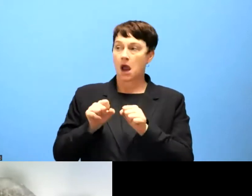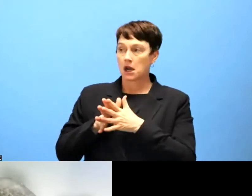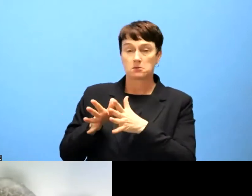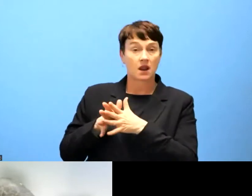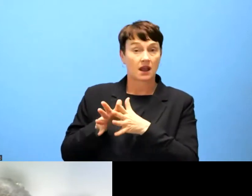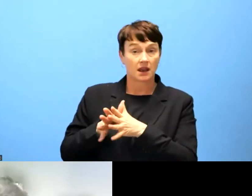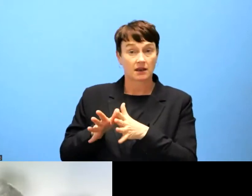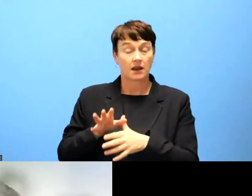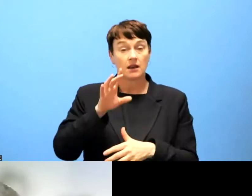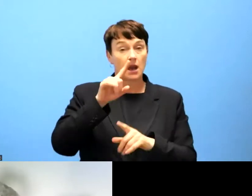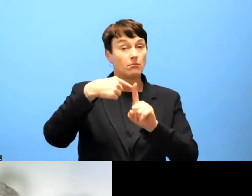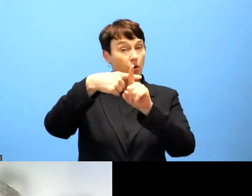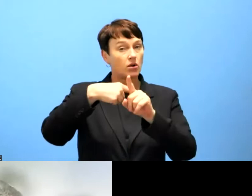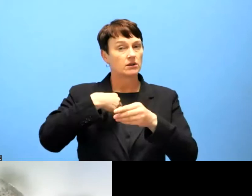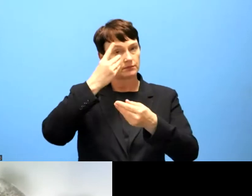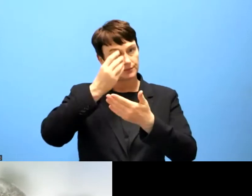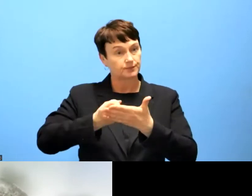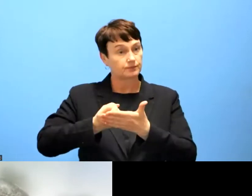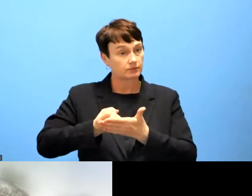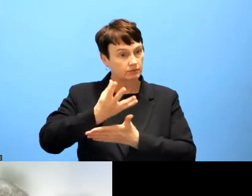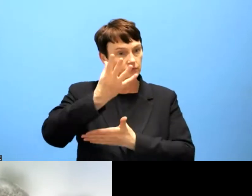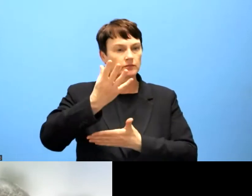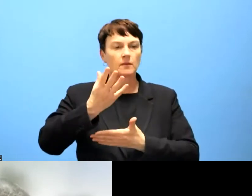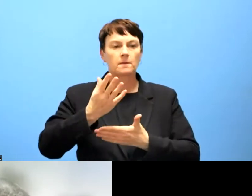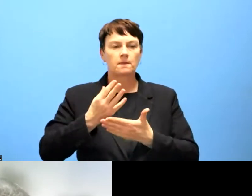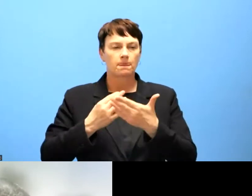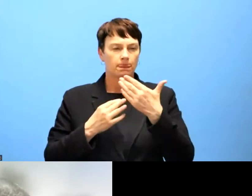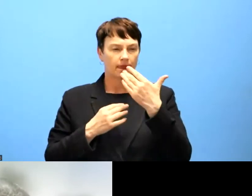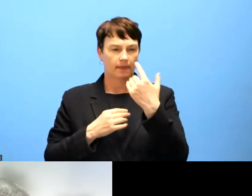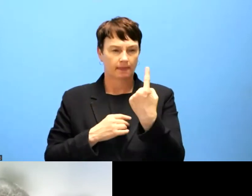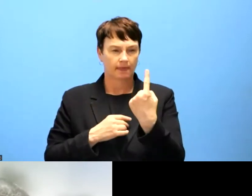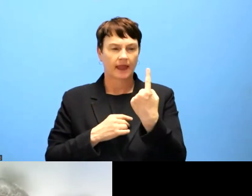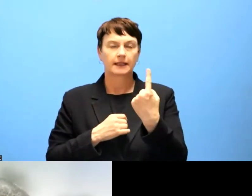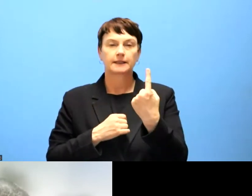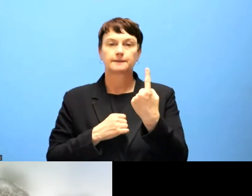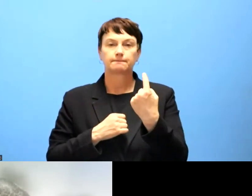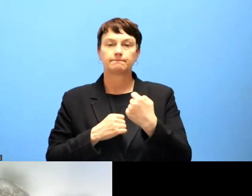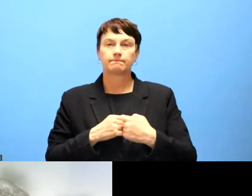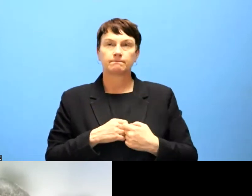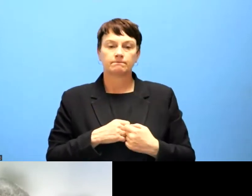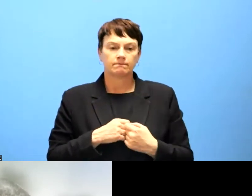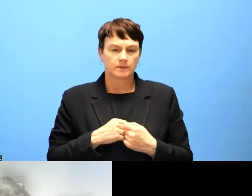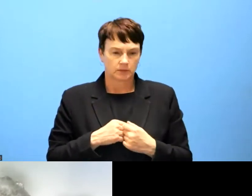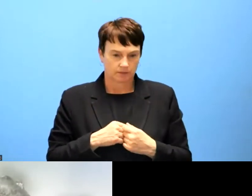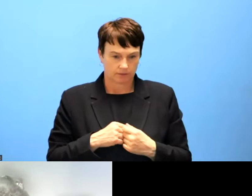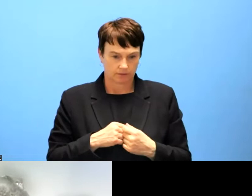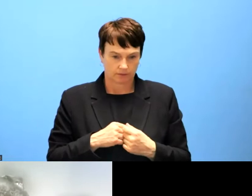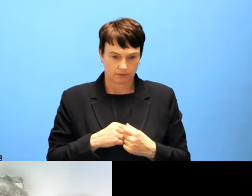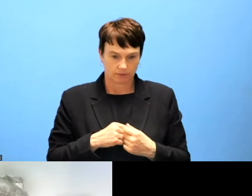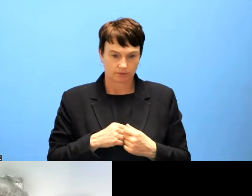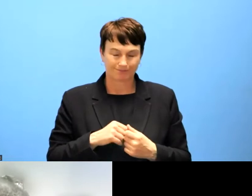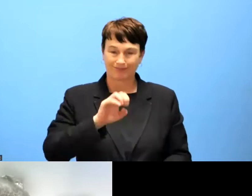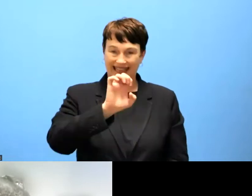another remark. We should be very careful. The EN is about the functional requirements. We have to